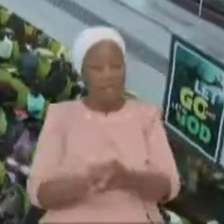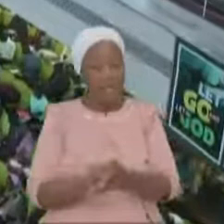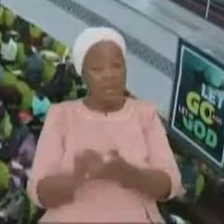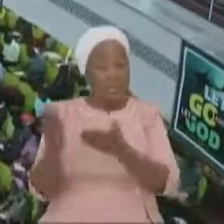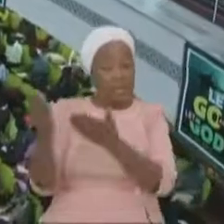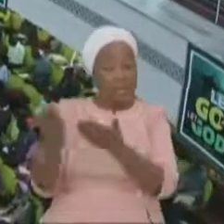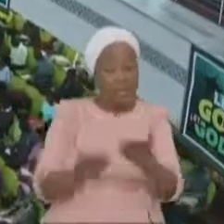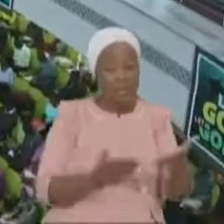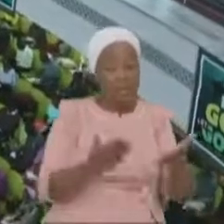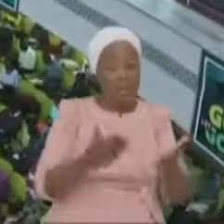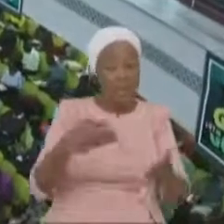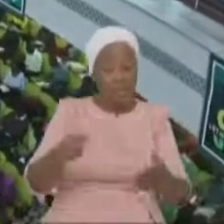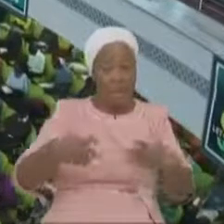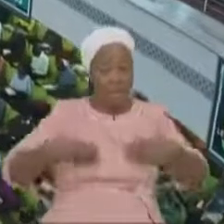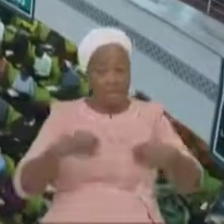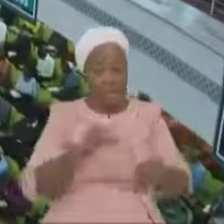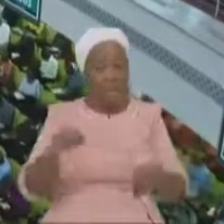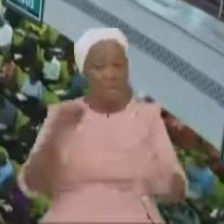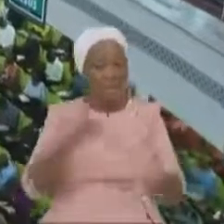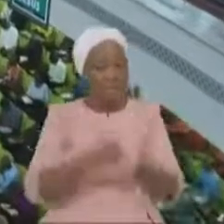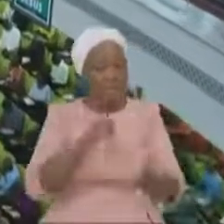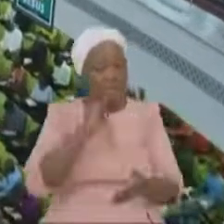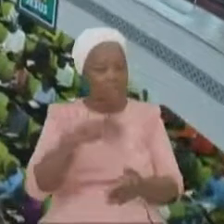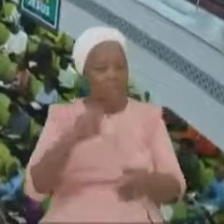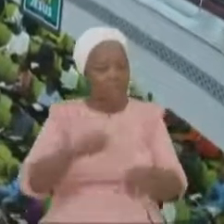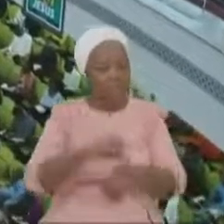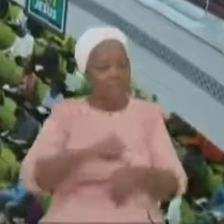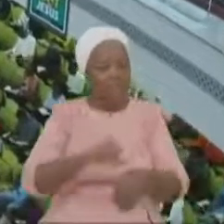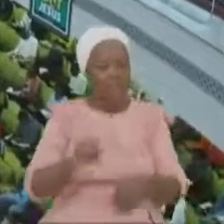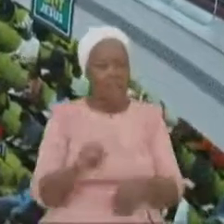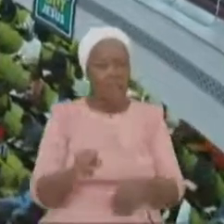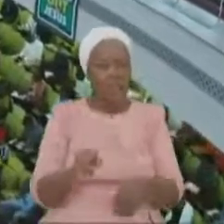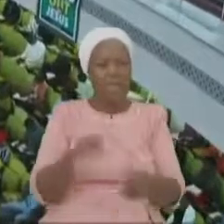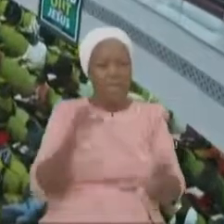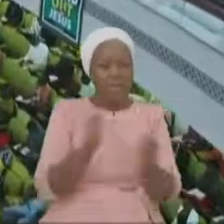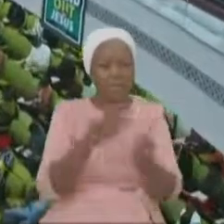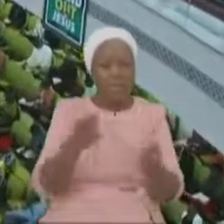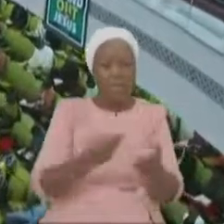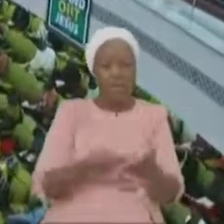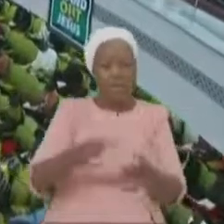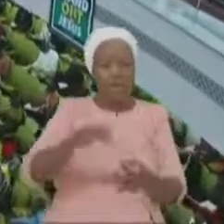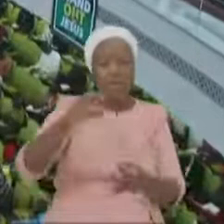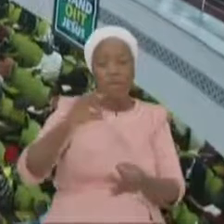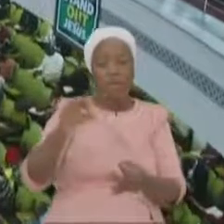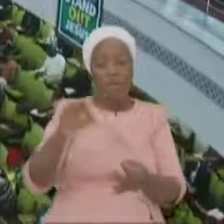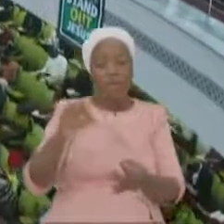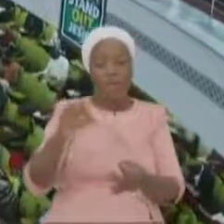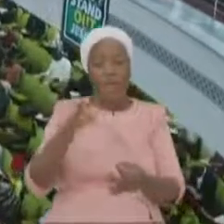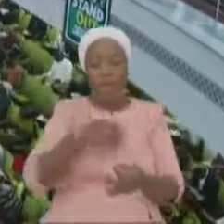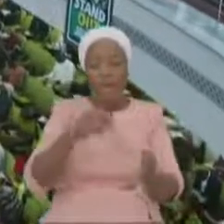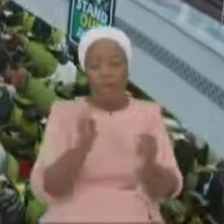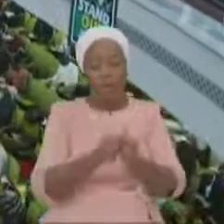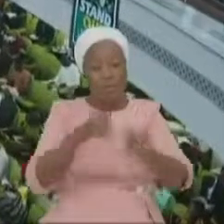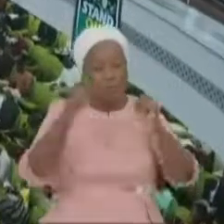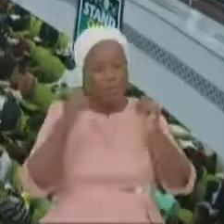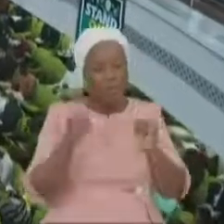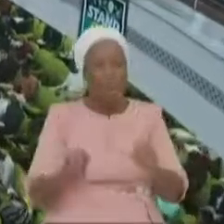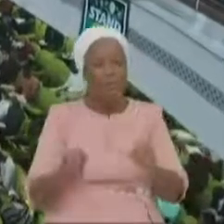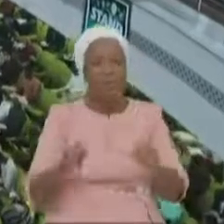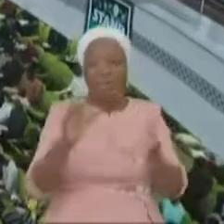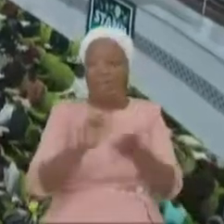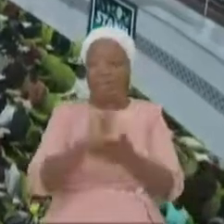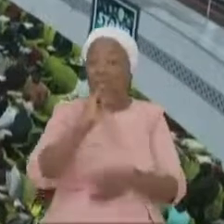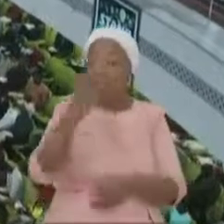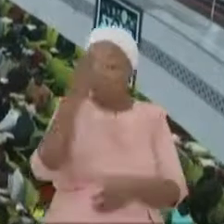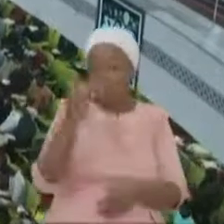healing. It is the anointing with the Holy Ghost, our power. That's